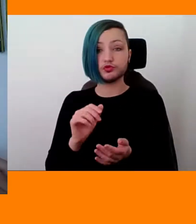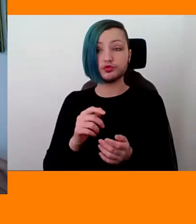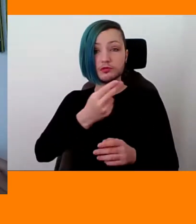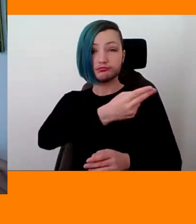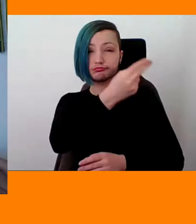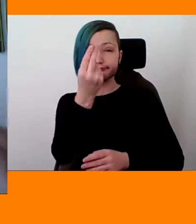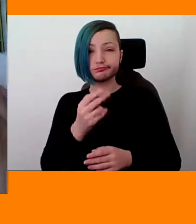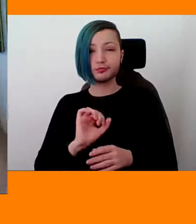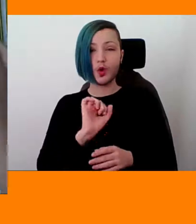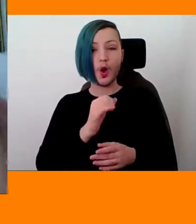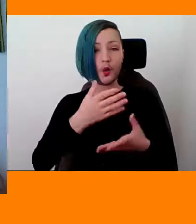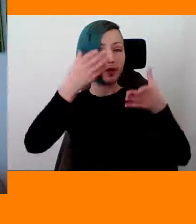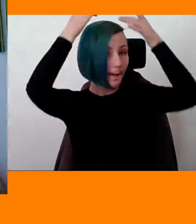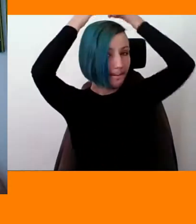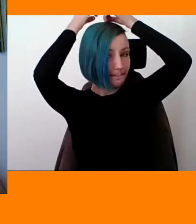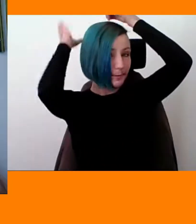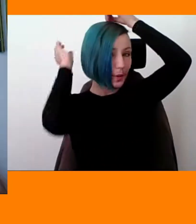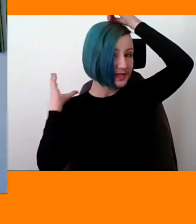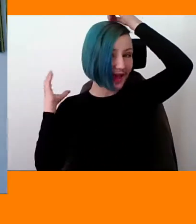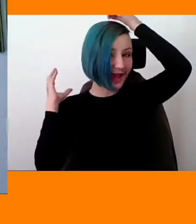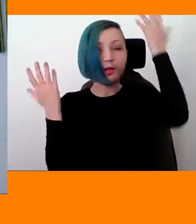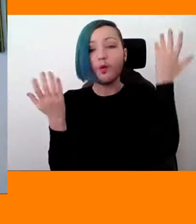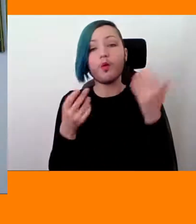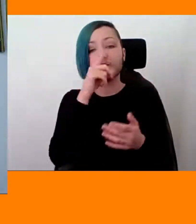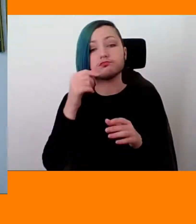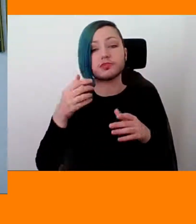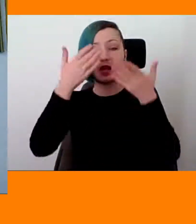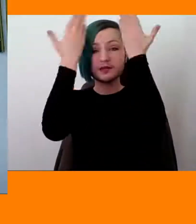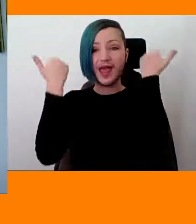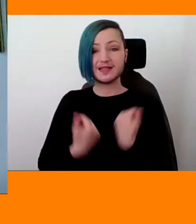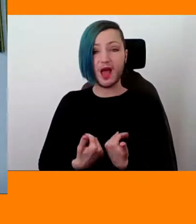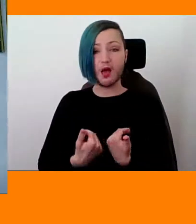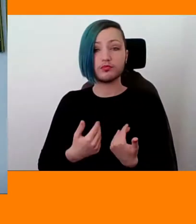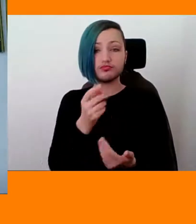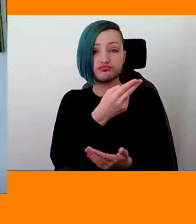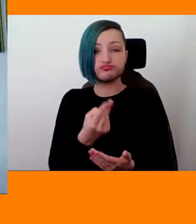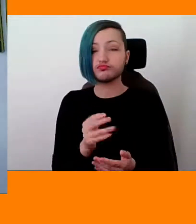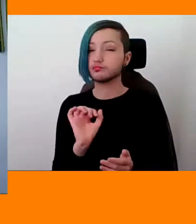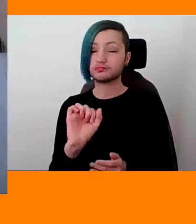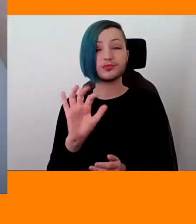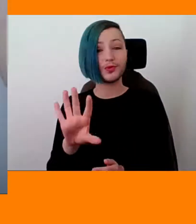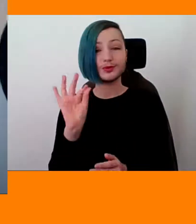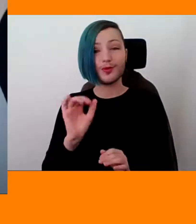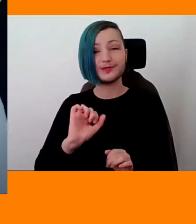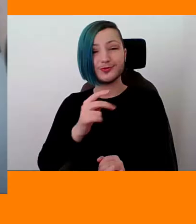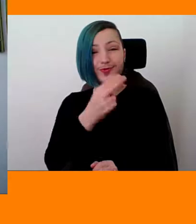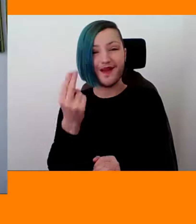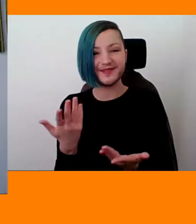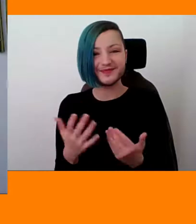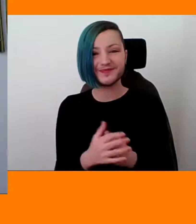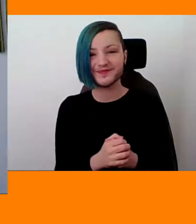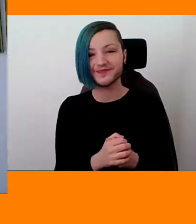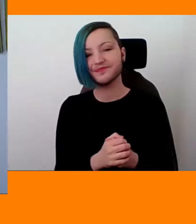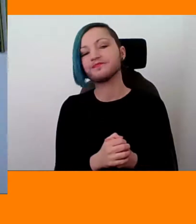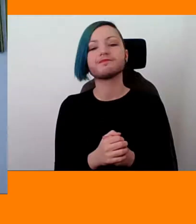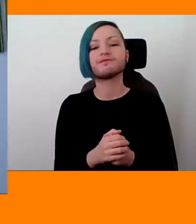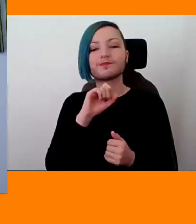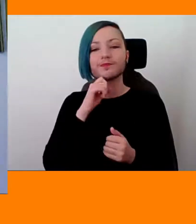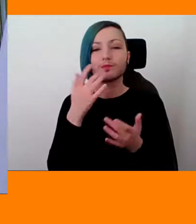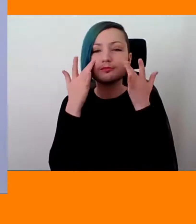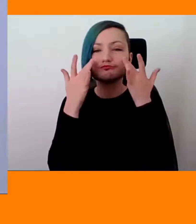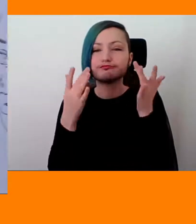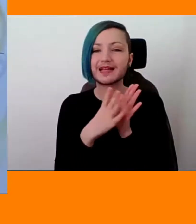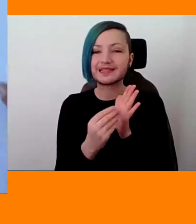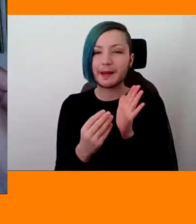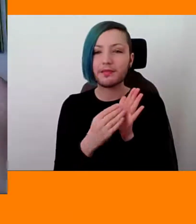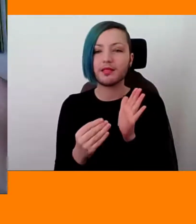own ponytail in there, or you can draw them with hair down. It's completely up to you. I'm just going to show you an example of what I am going